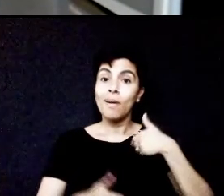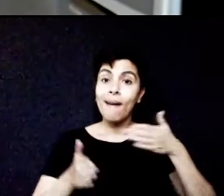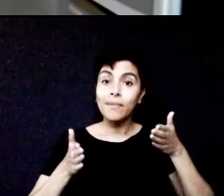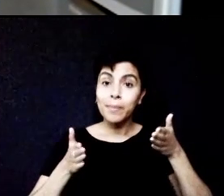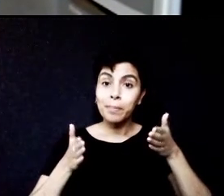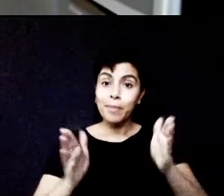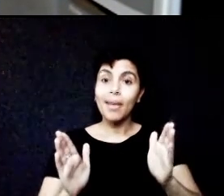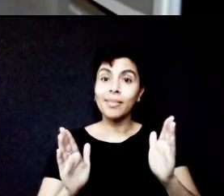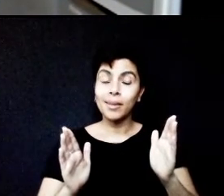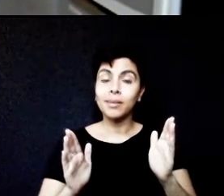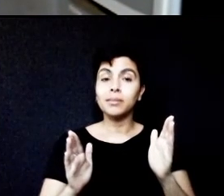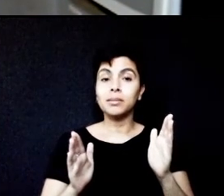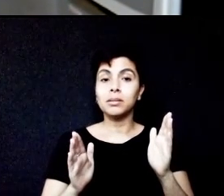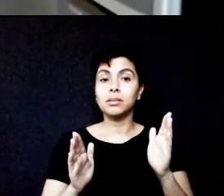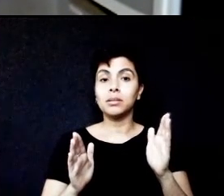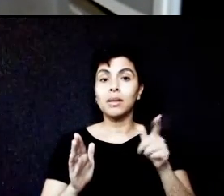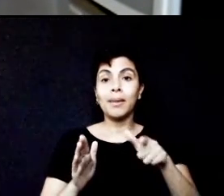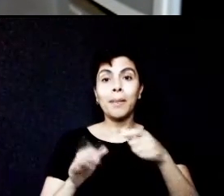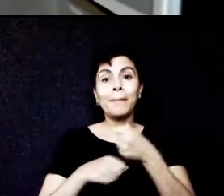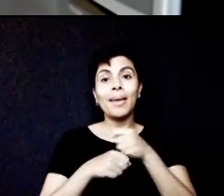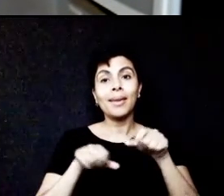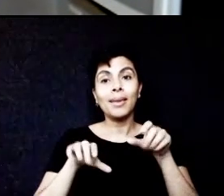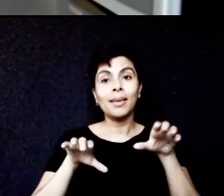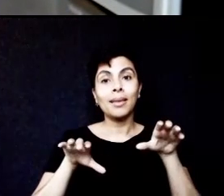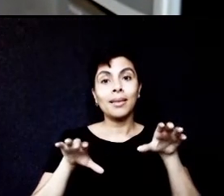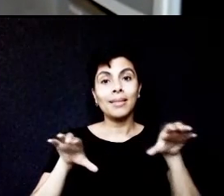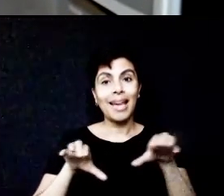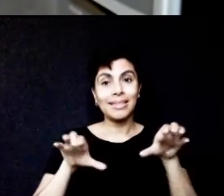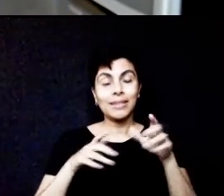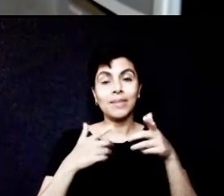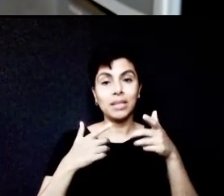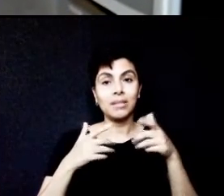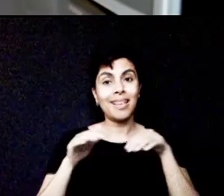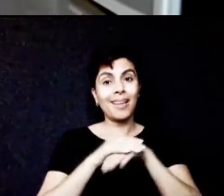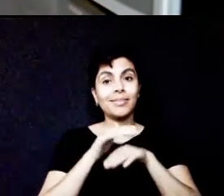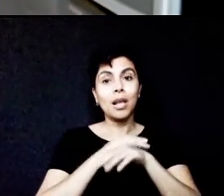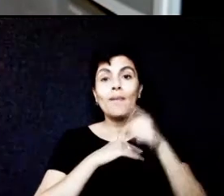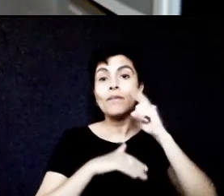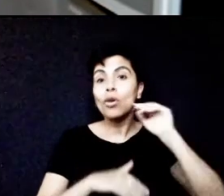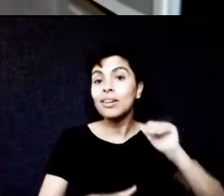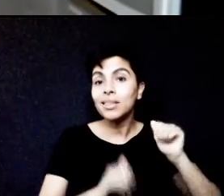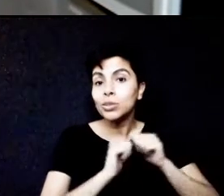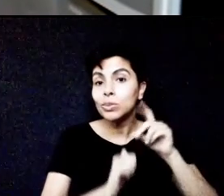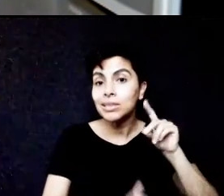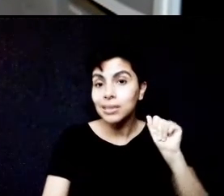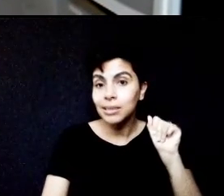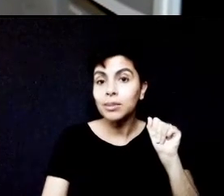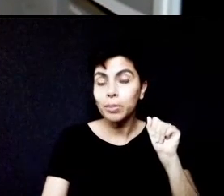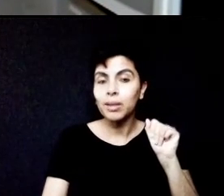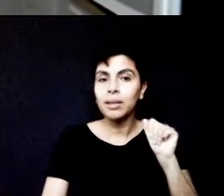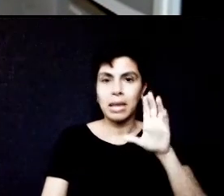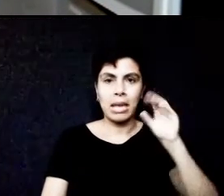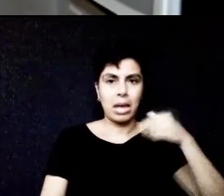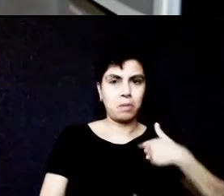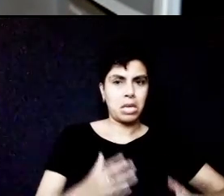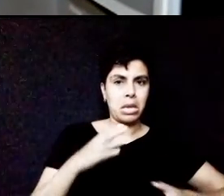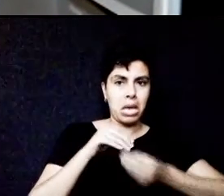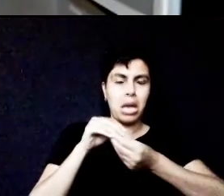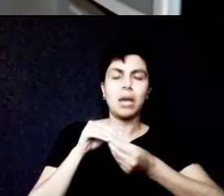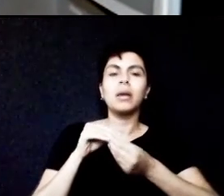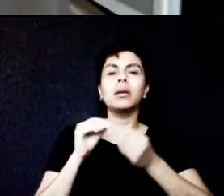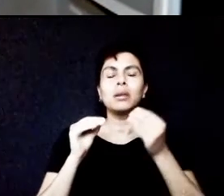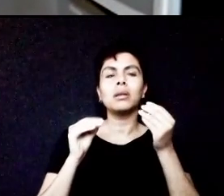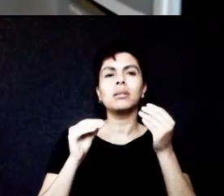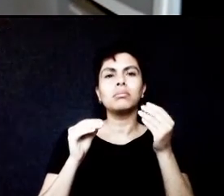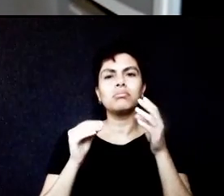have methods of making your activities accessible to children with disabilities? And then I might broaden it